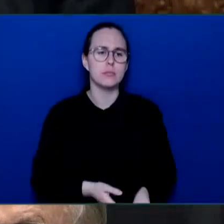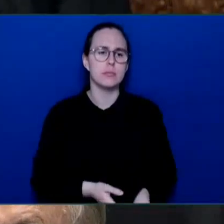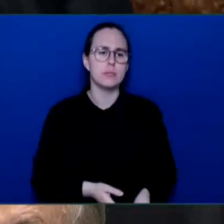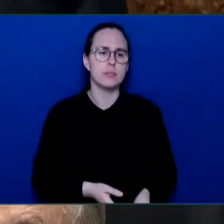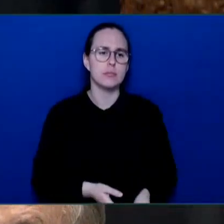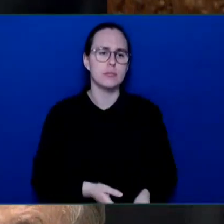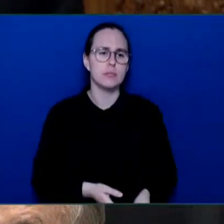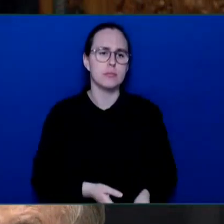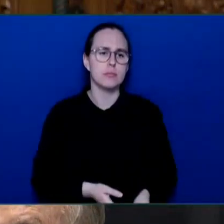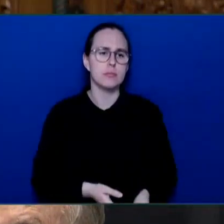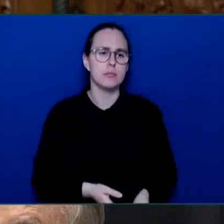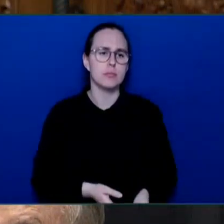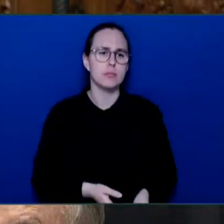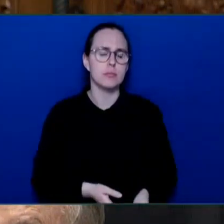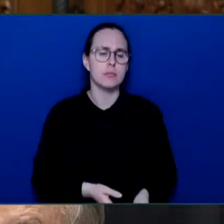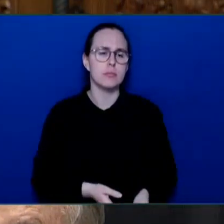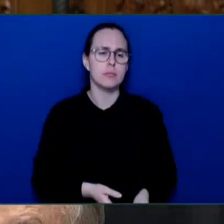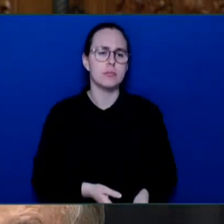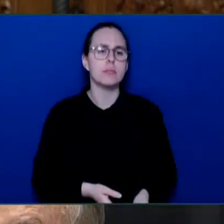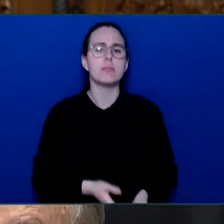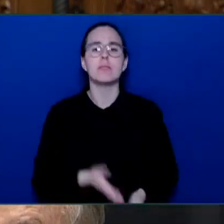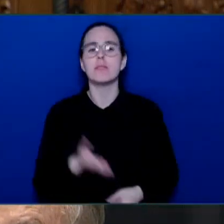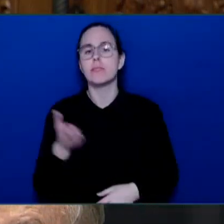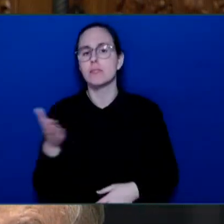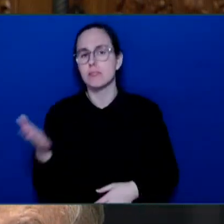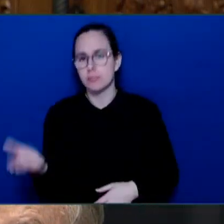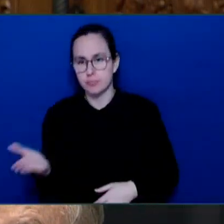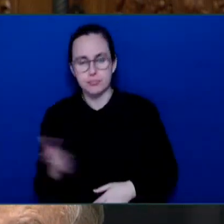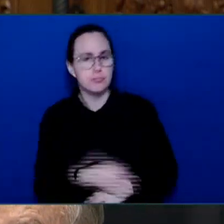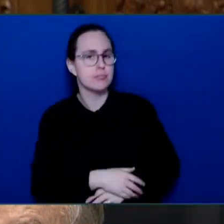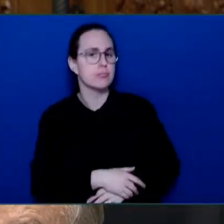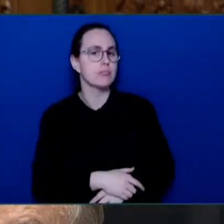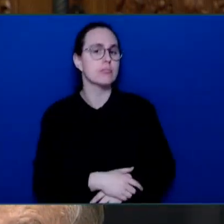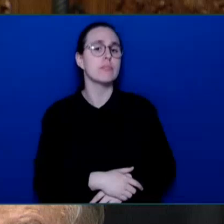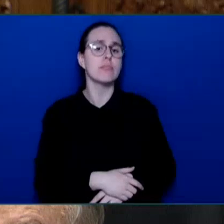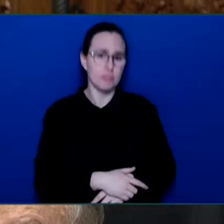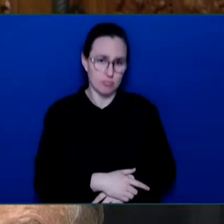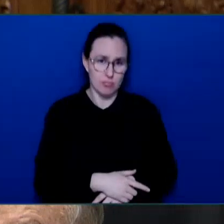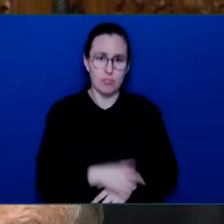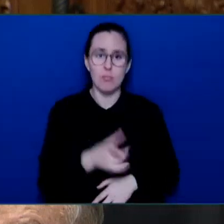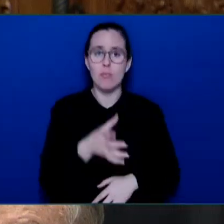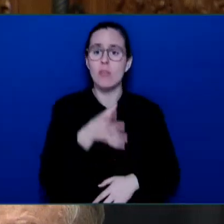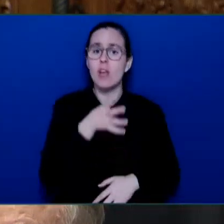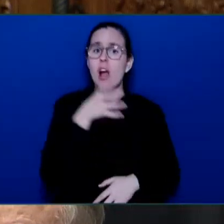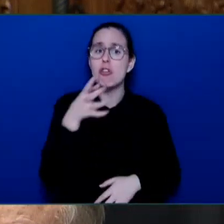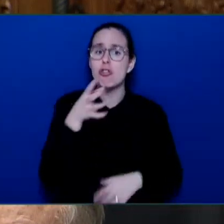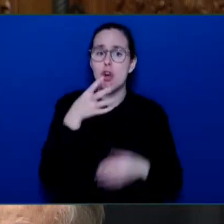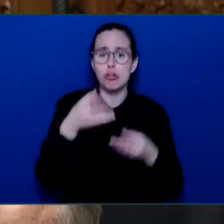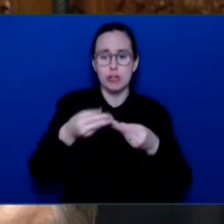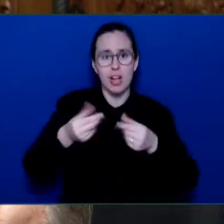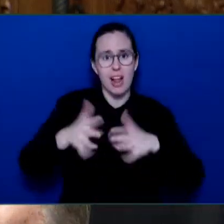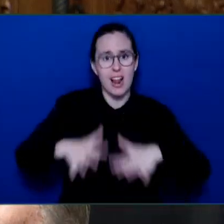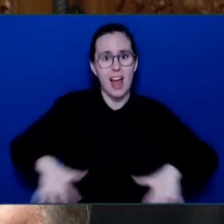There are pressures on agricultural land all across the province, and I recognize the importance of preserving